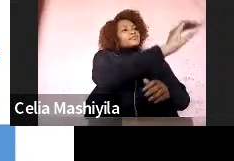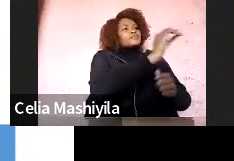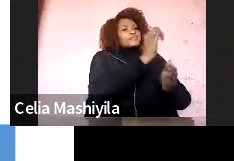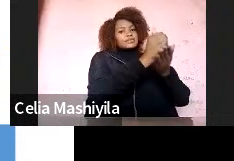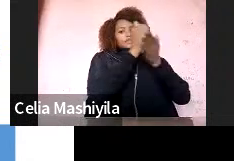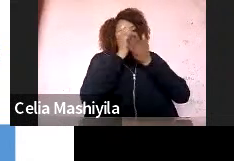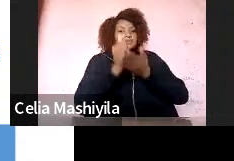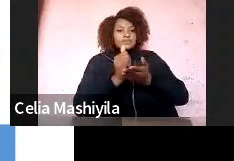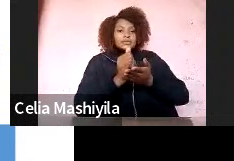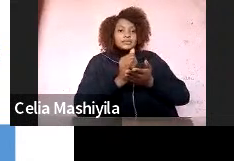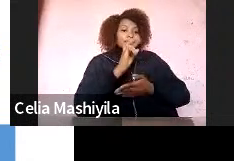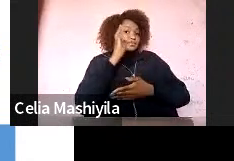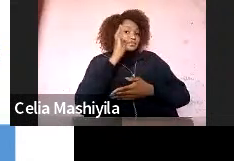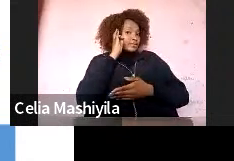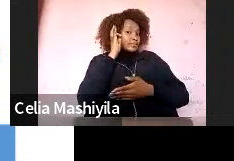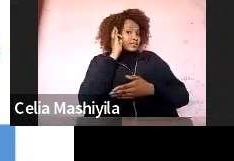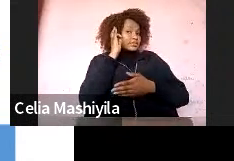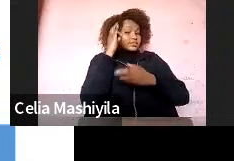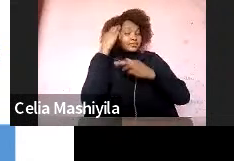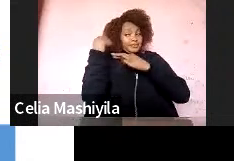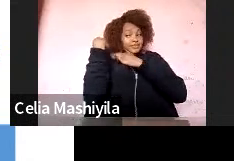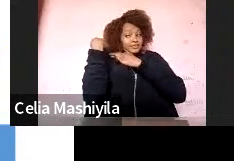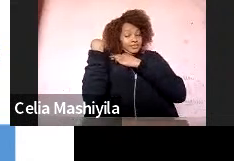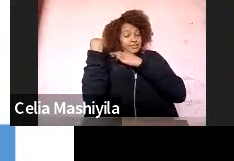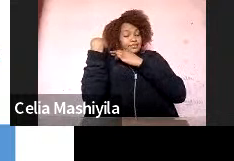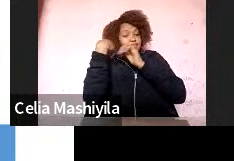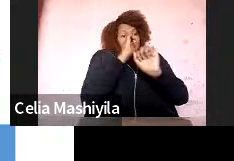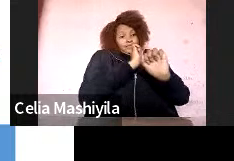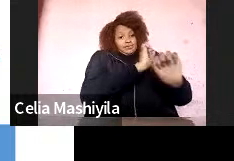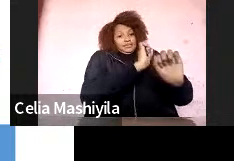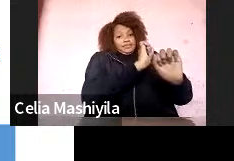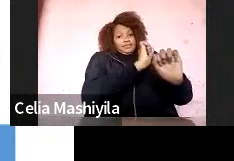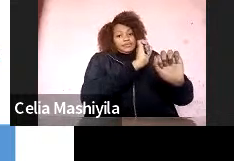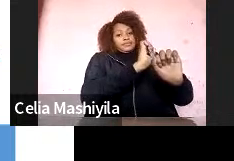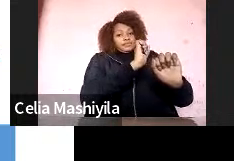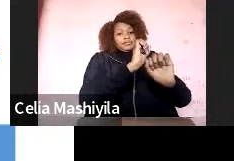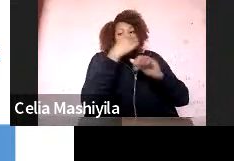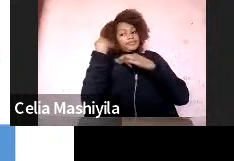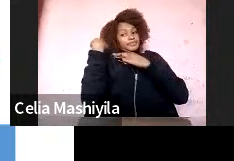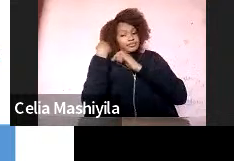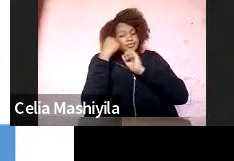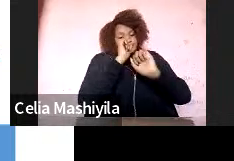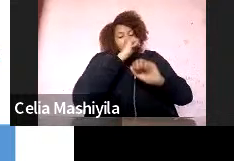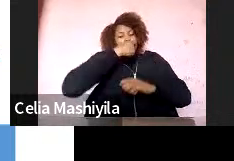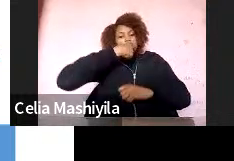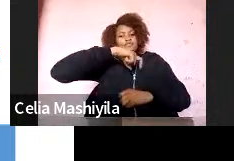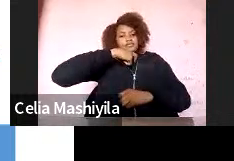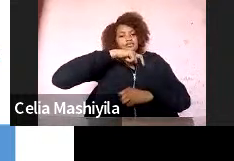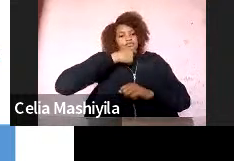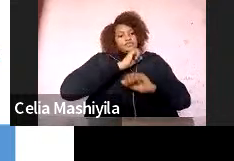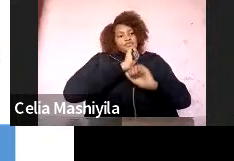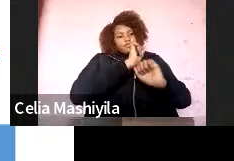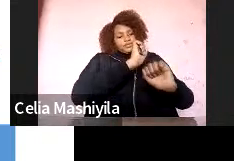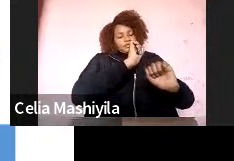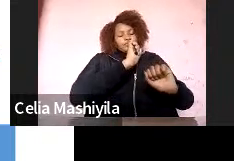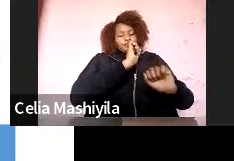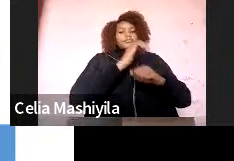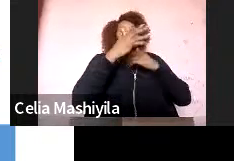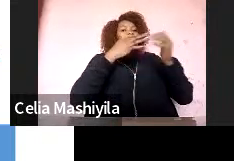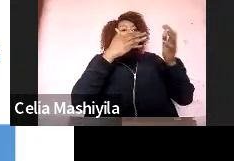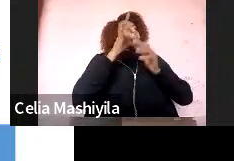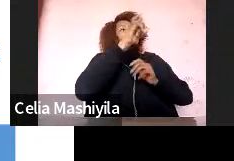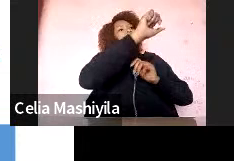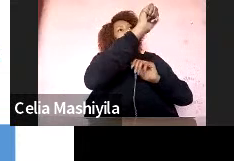be taken as you abdicating your obligation to safeguard the